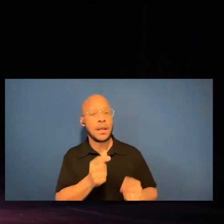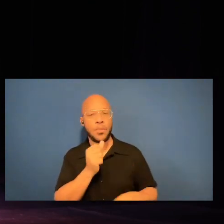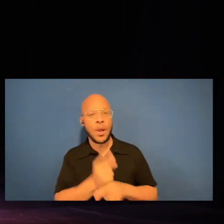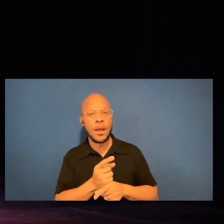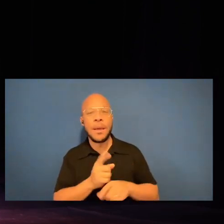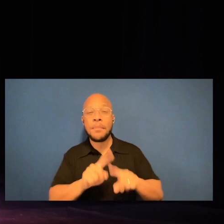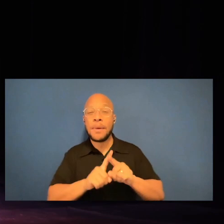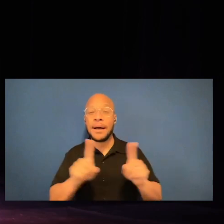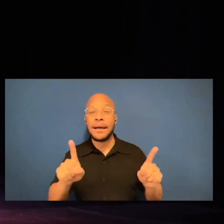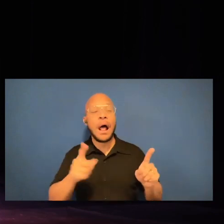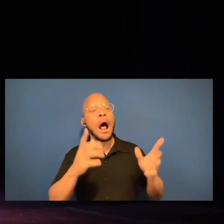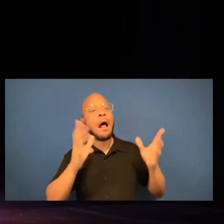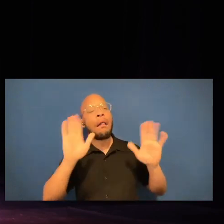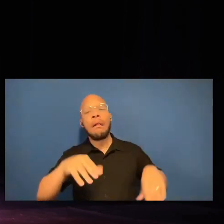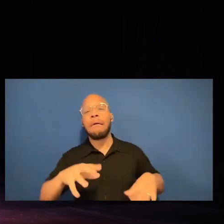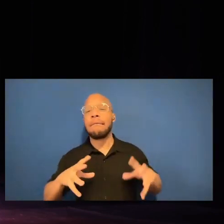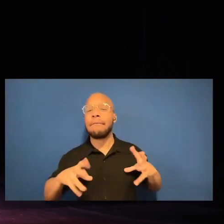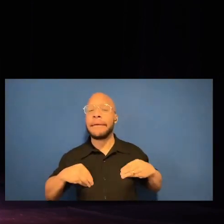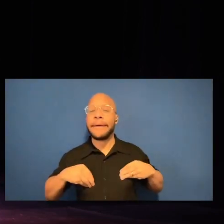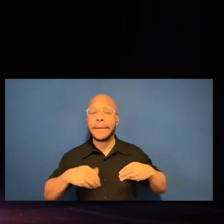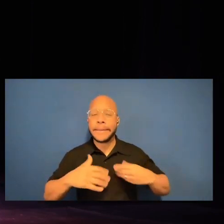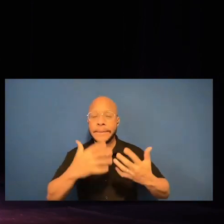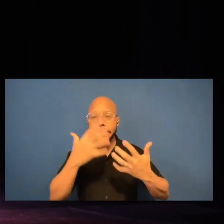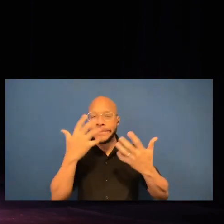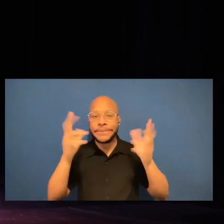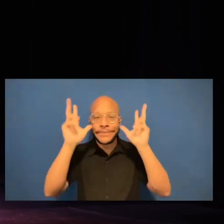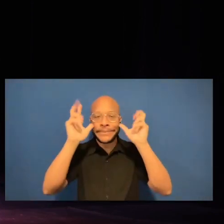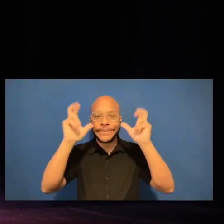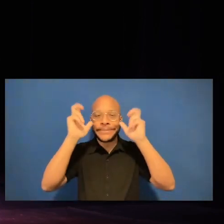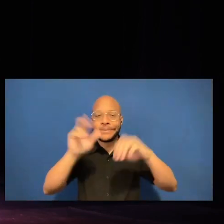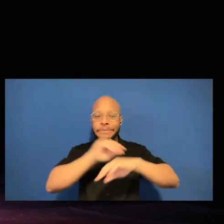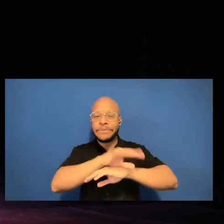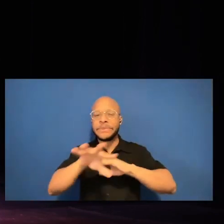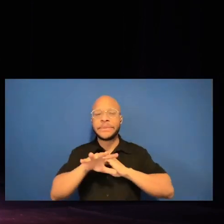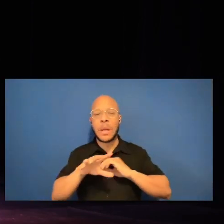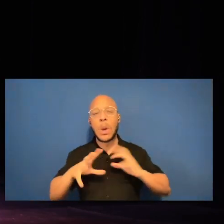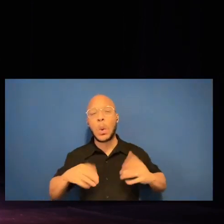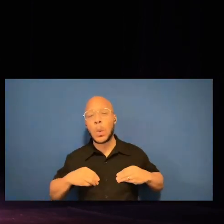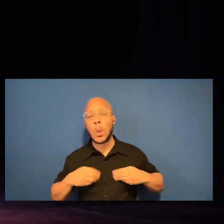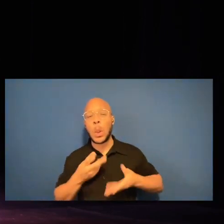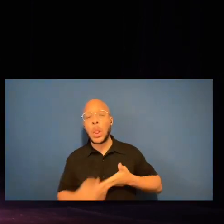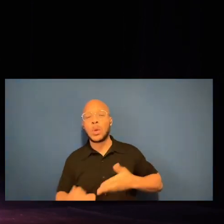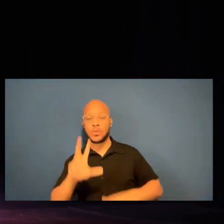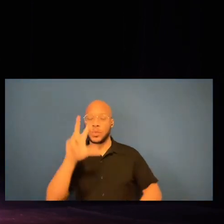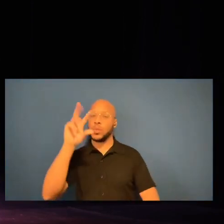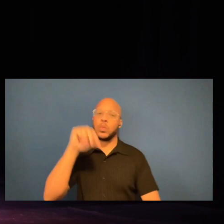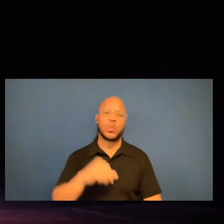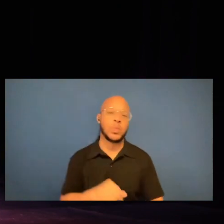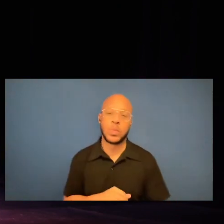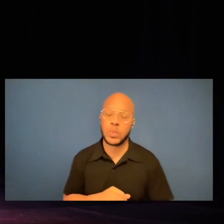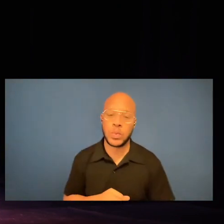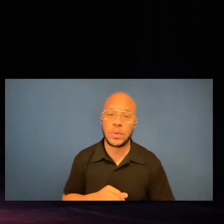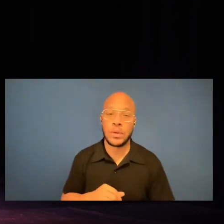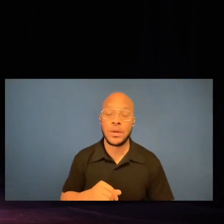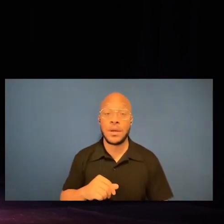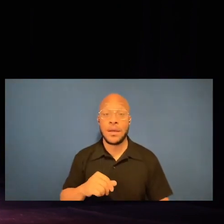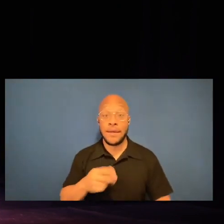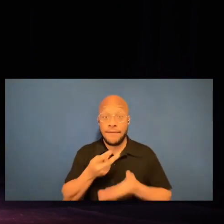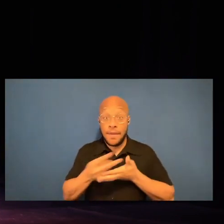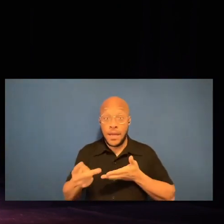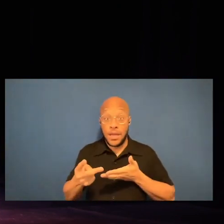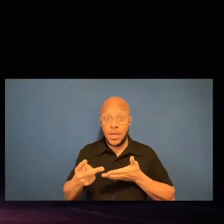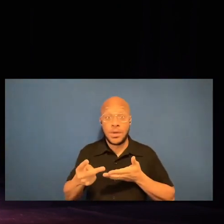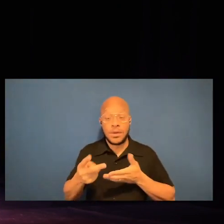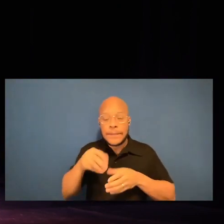Like failure, chaos contains information that can lead to knowledge, even wisdom, like art.